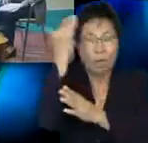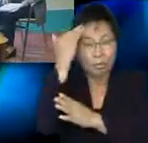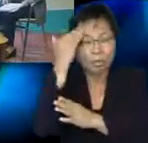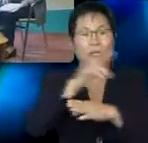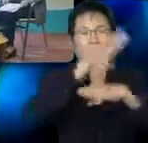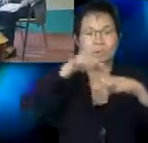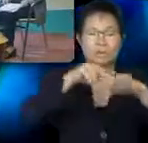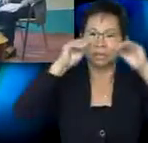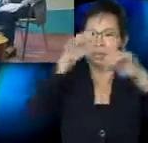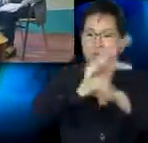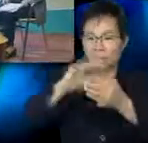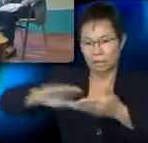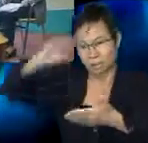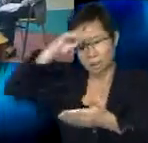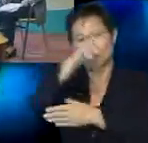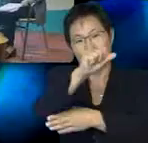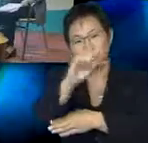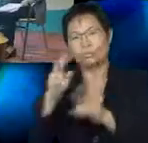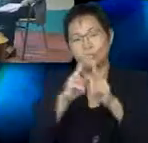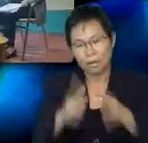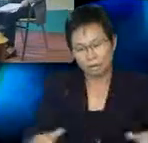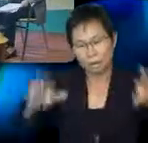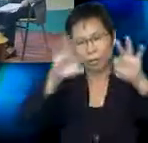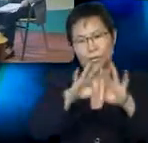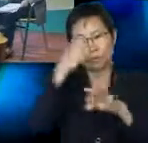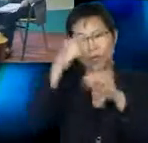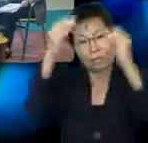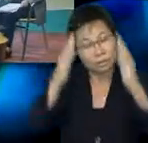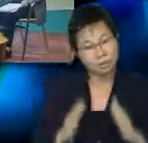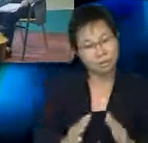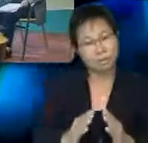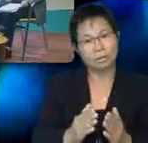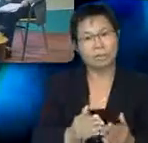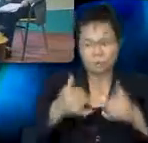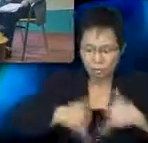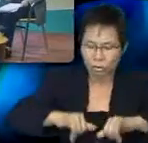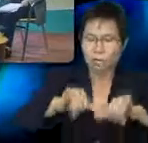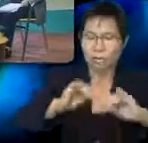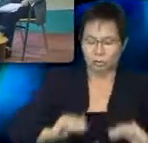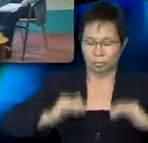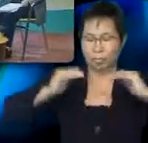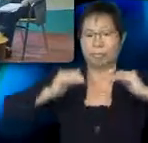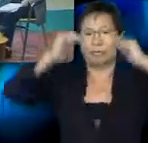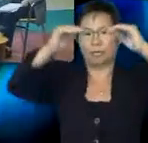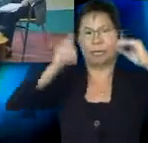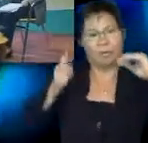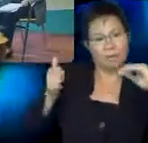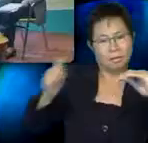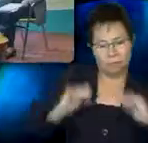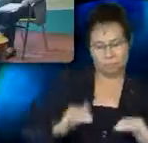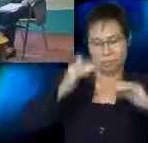of teaching and learning. So it is very important for the teacher to continually upgrade